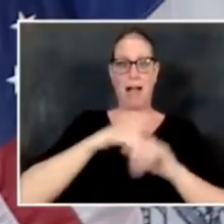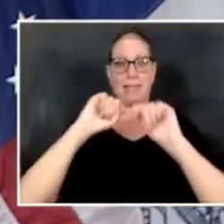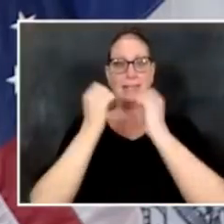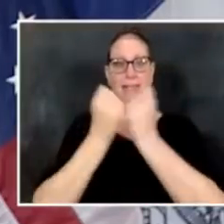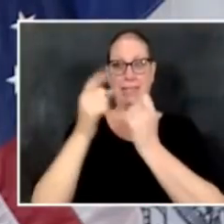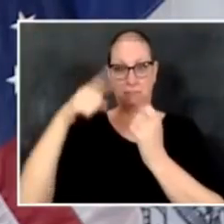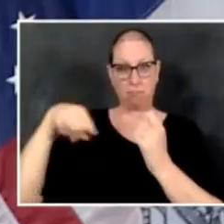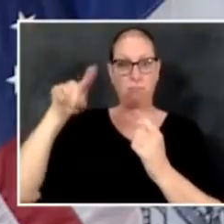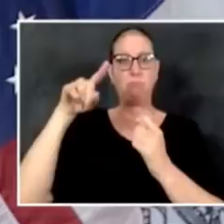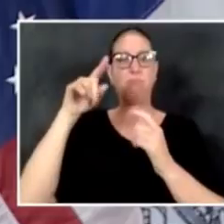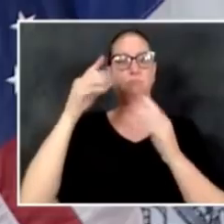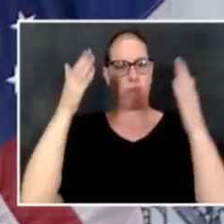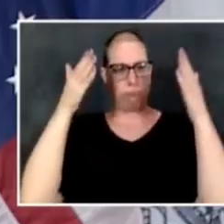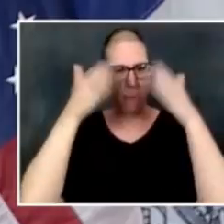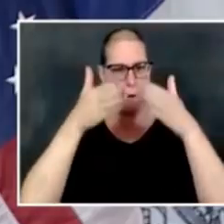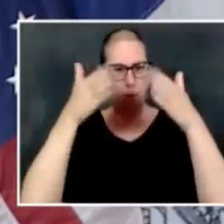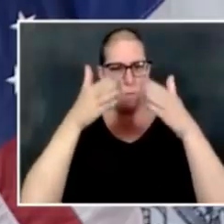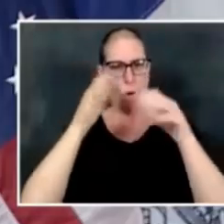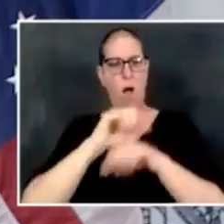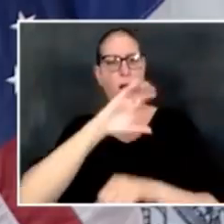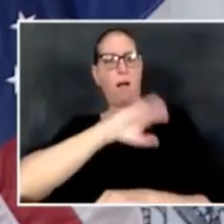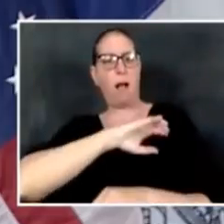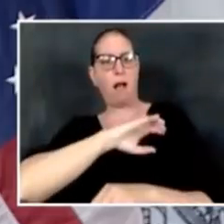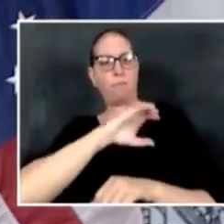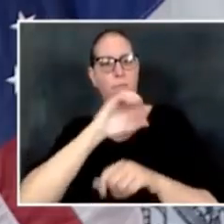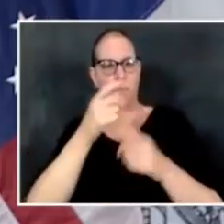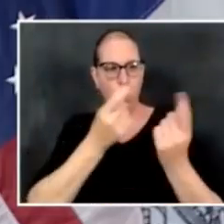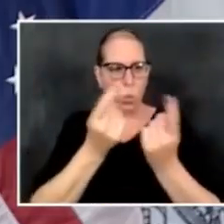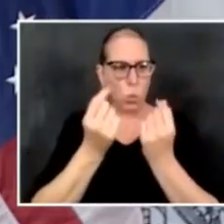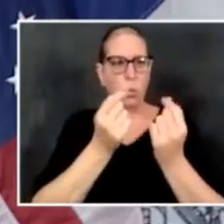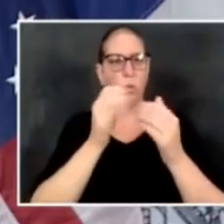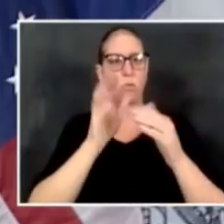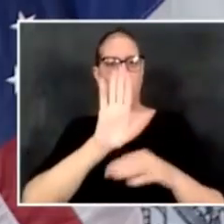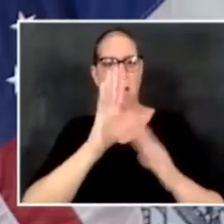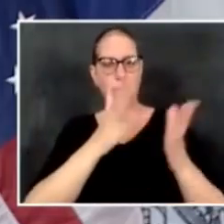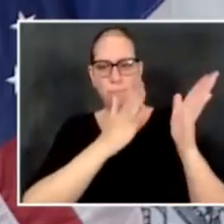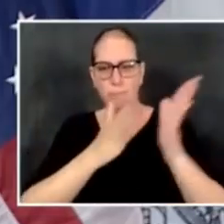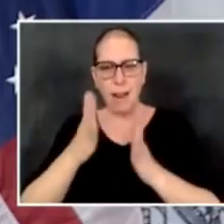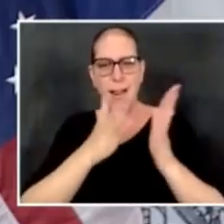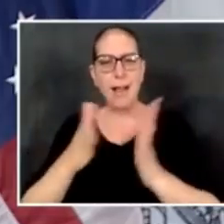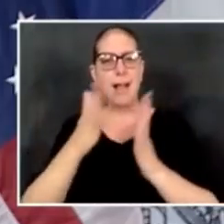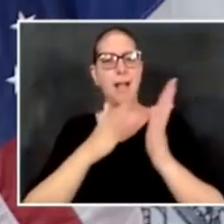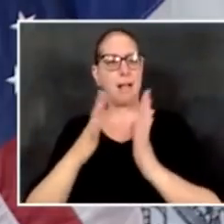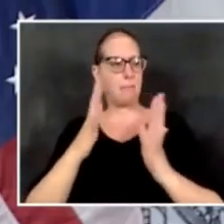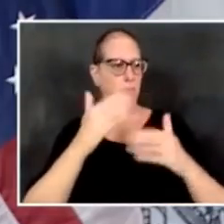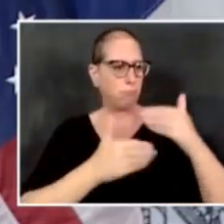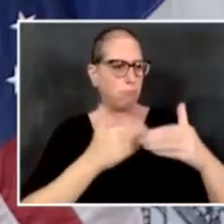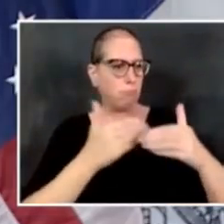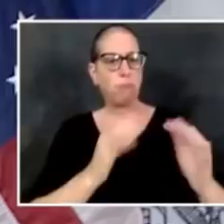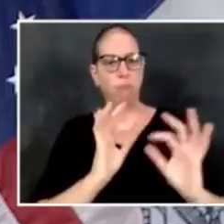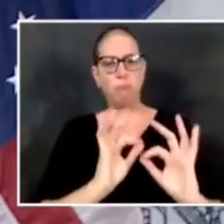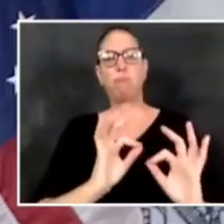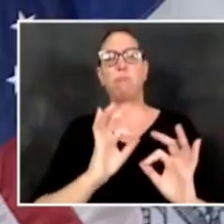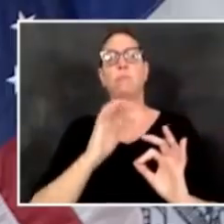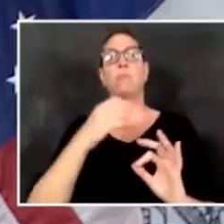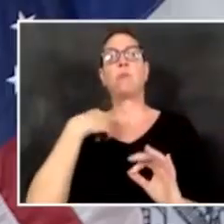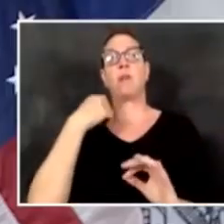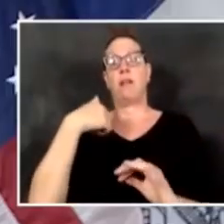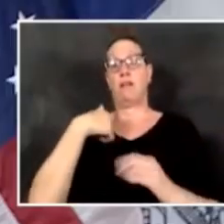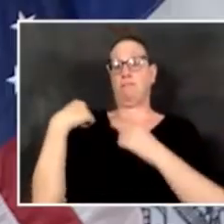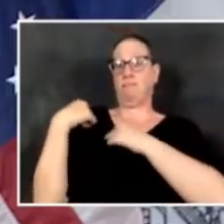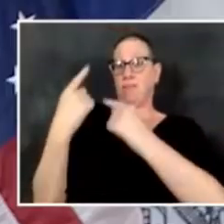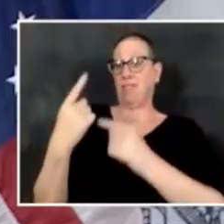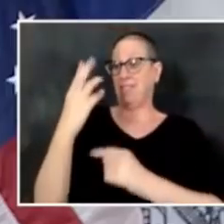the entire police force has been retrained constantly in de-escalation and in neighborhood